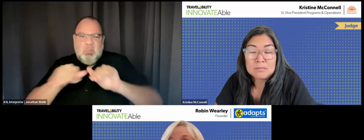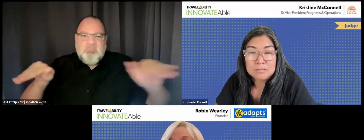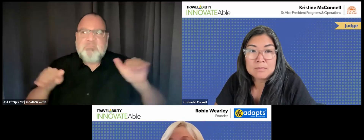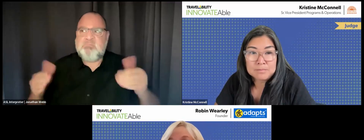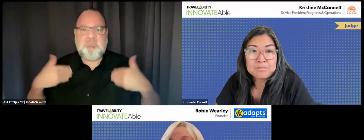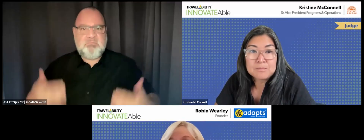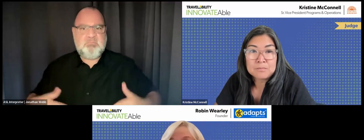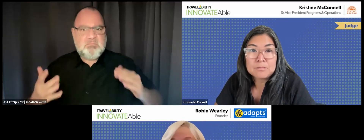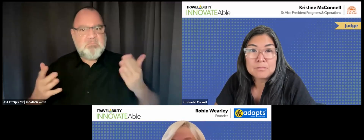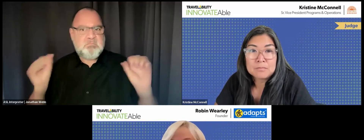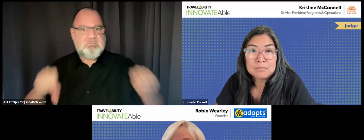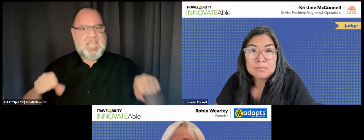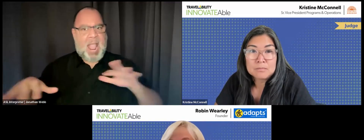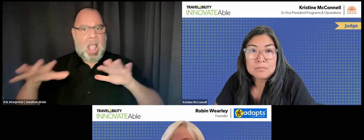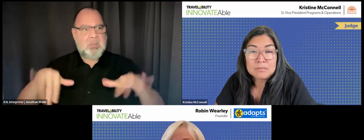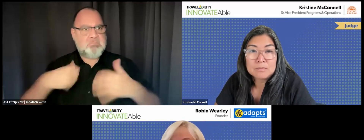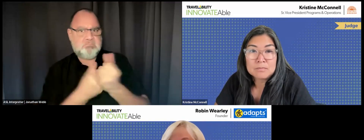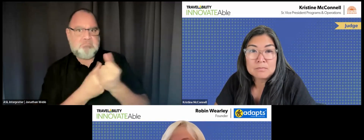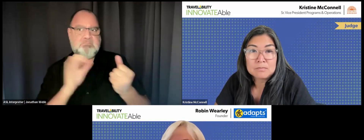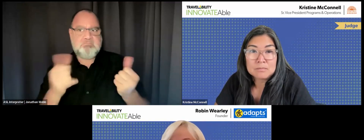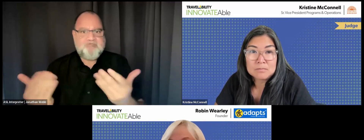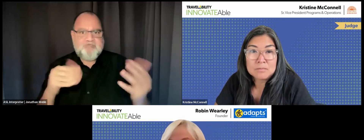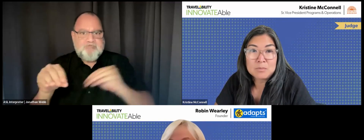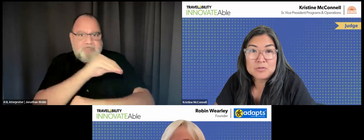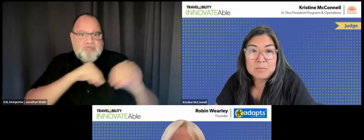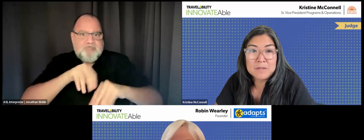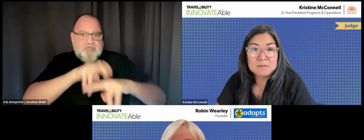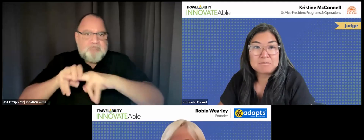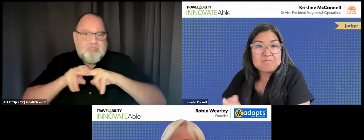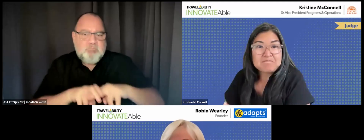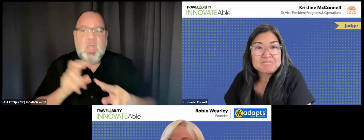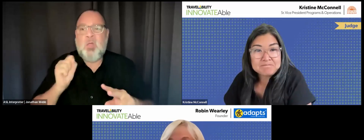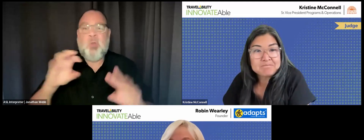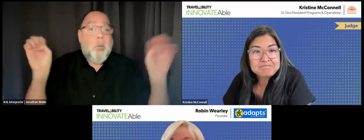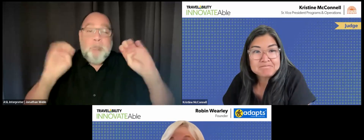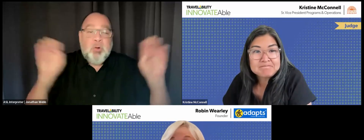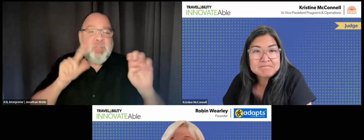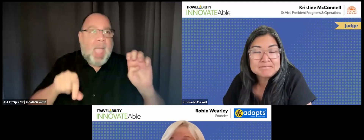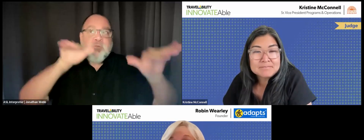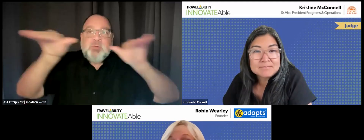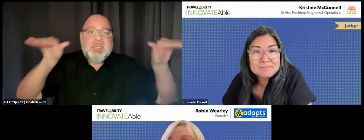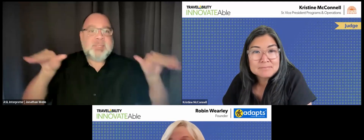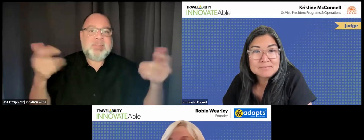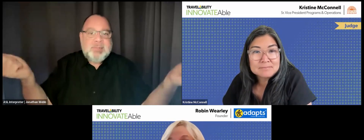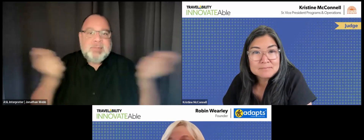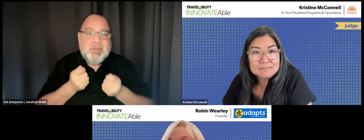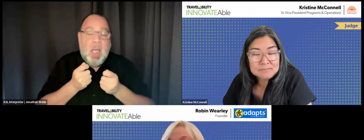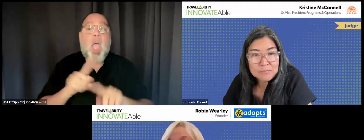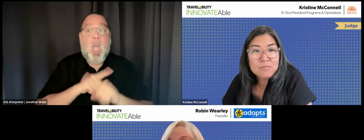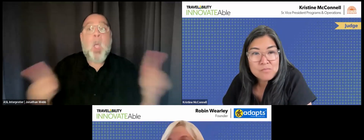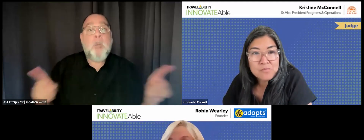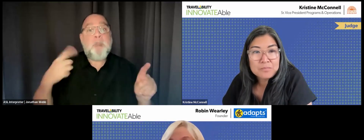Yeah, I mean, it's a concern, but in an emergency, you just have to recruit Jump in. whoever's around. We're tested up to